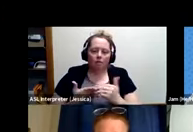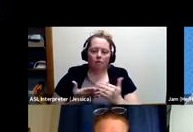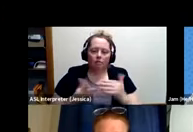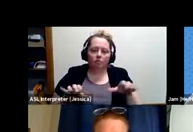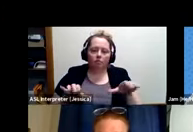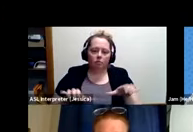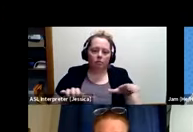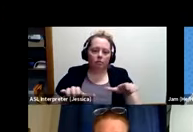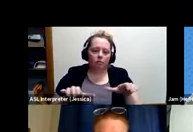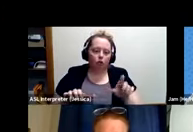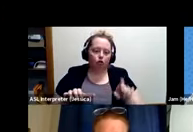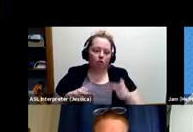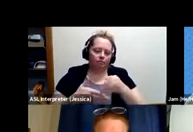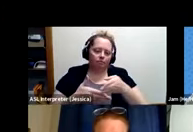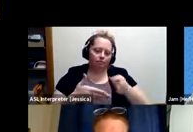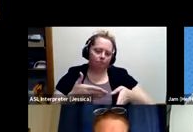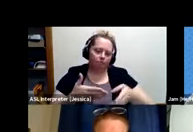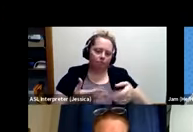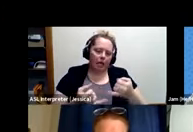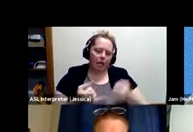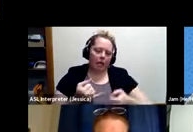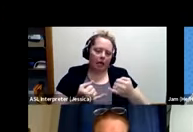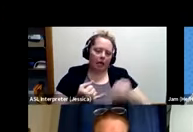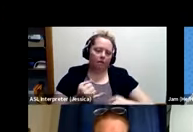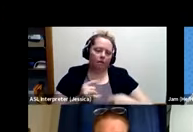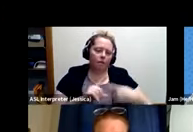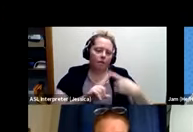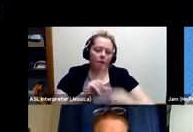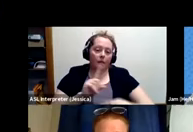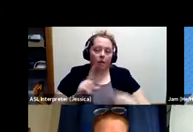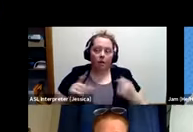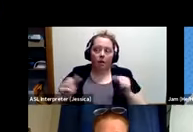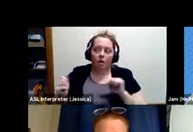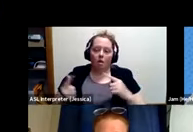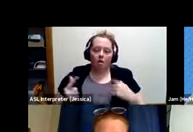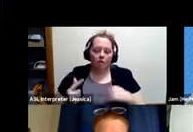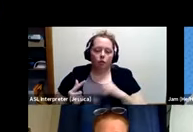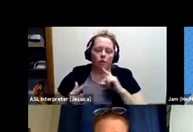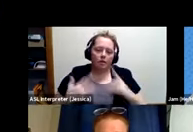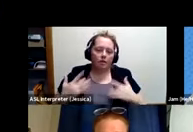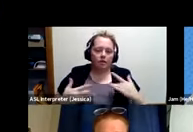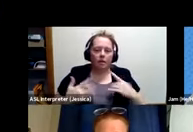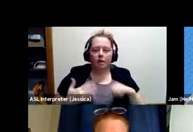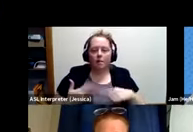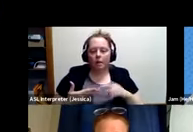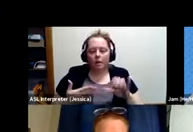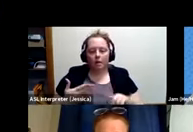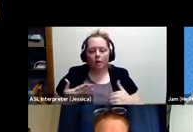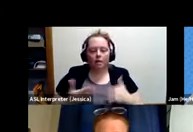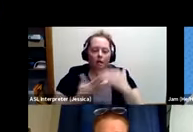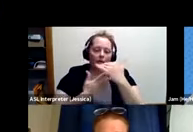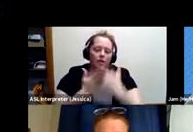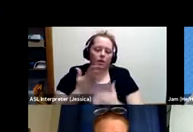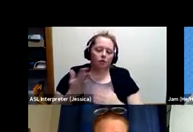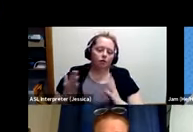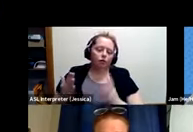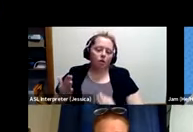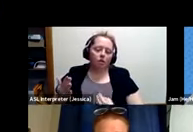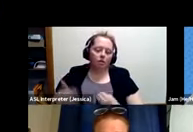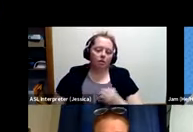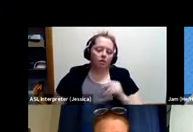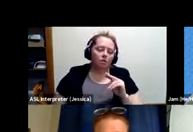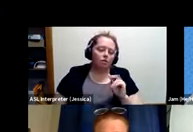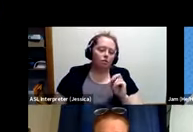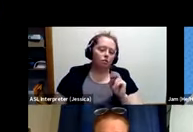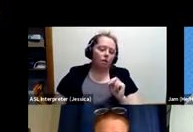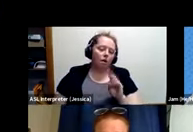shape at the end of the month, which we're all really excited about. We have a list of trans and non-binary folks that are looking for, that need